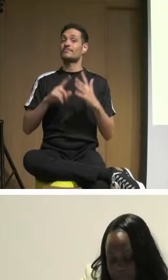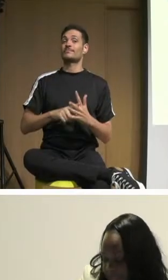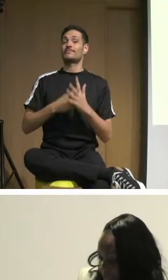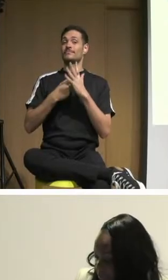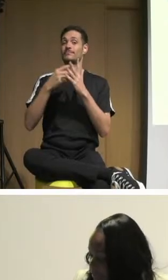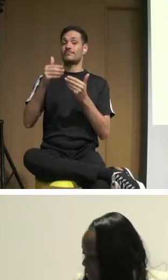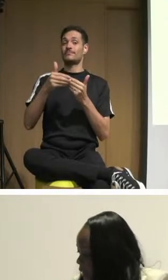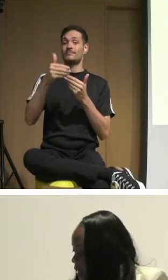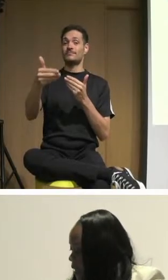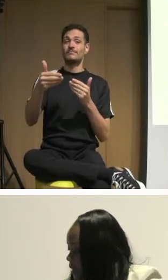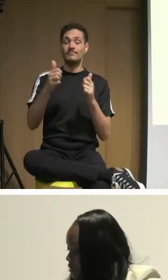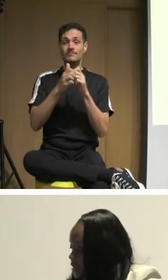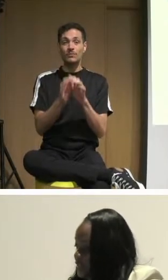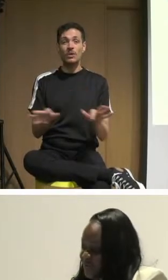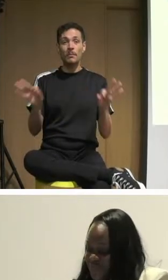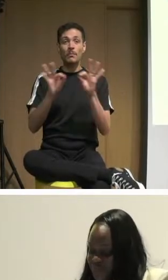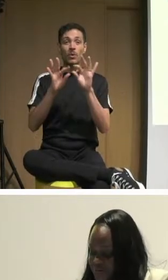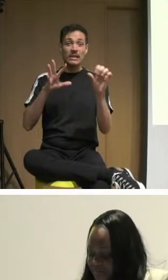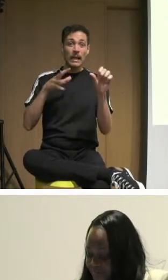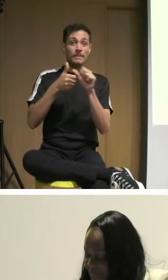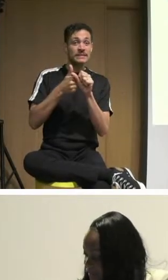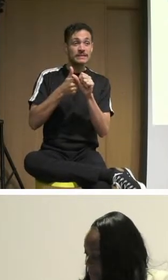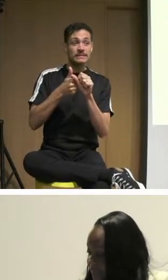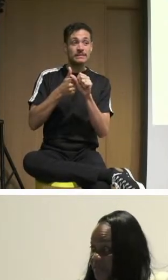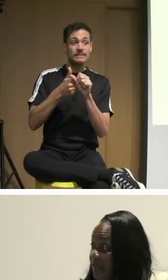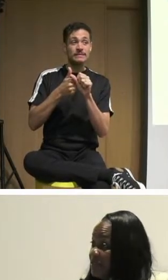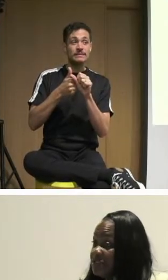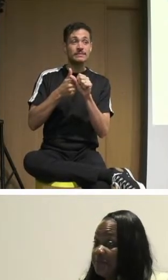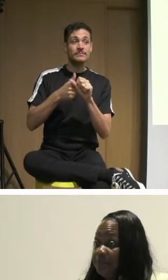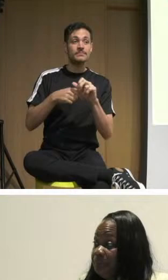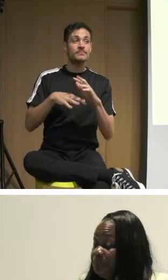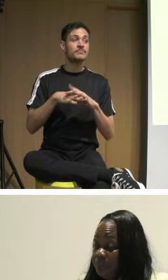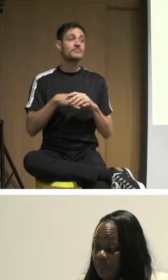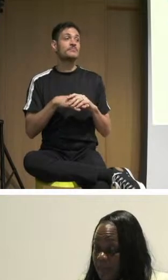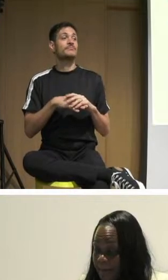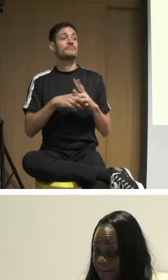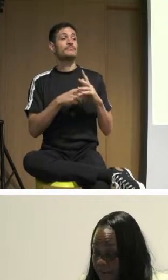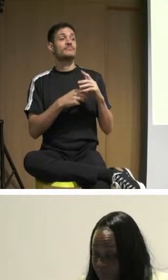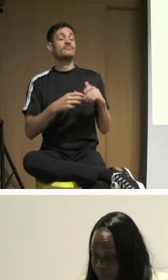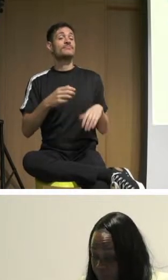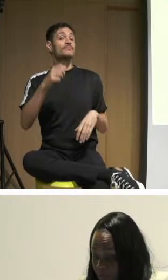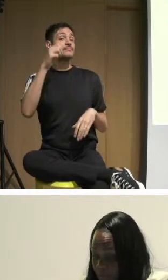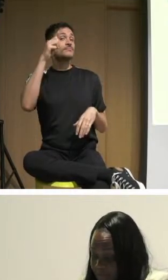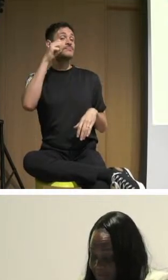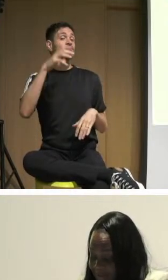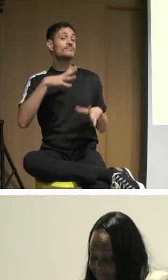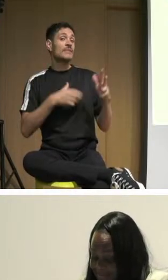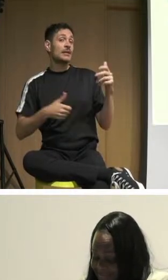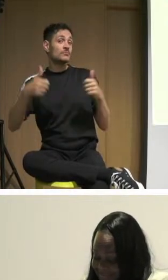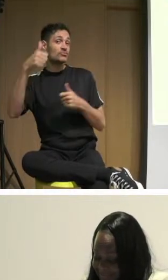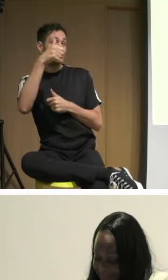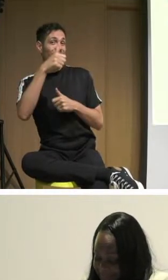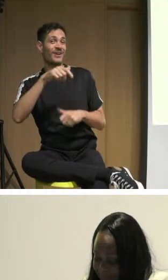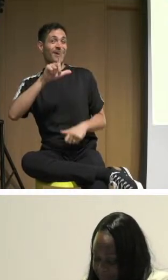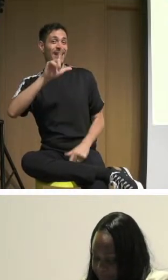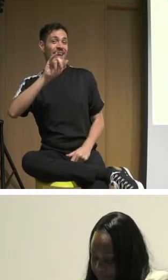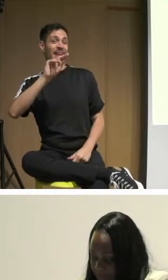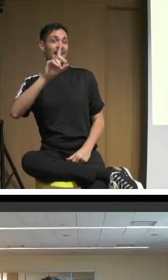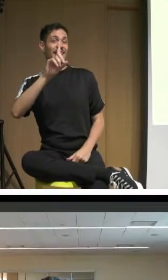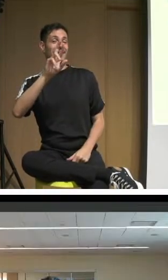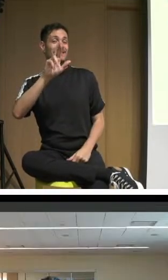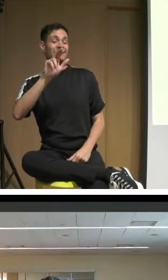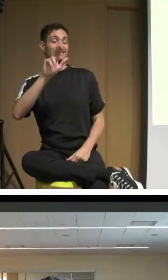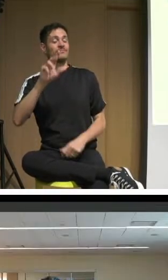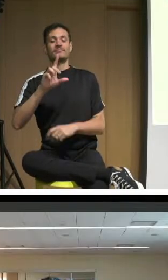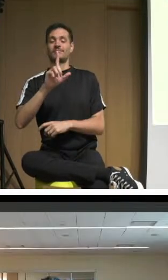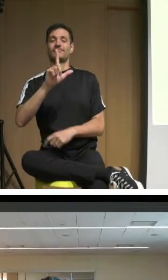key updates, and I'm just looking for. Madam Chair? Yes. Linda Brown Robinson. Yes. As a point of reference,